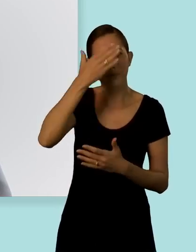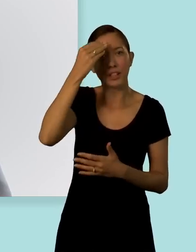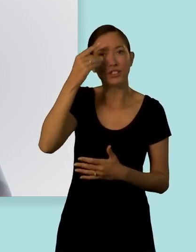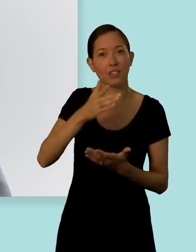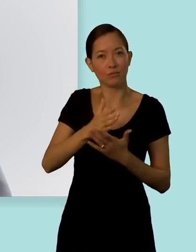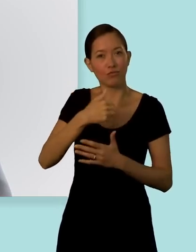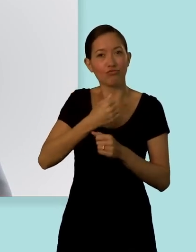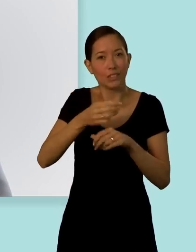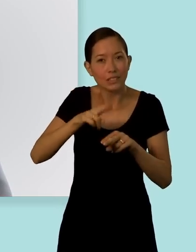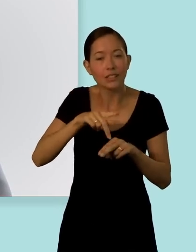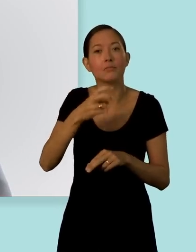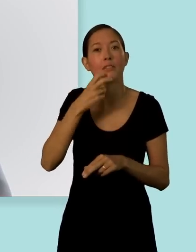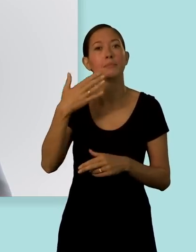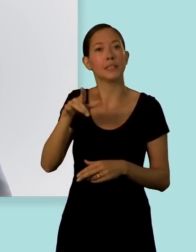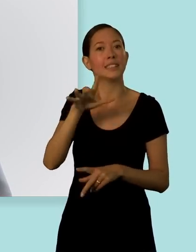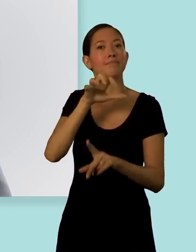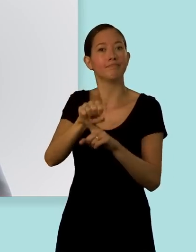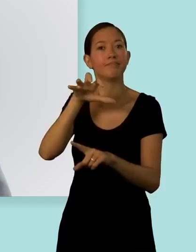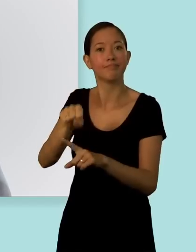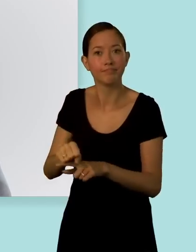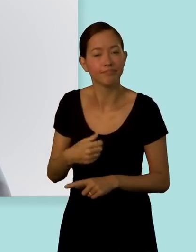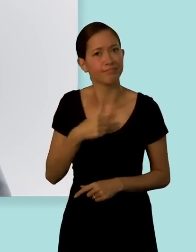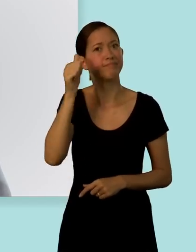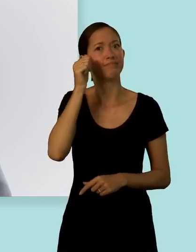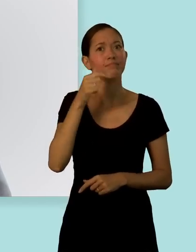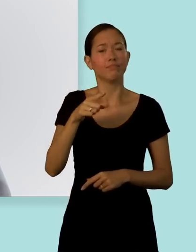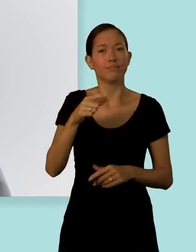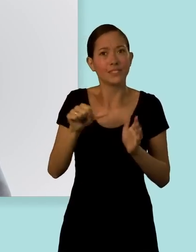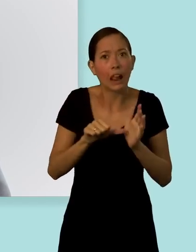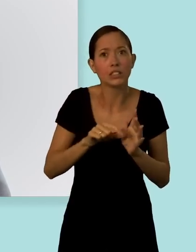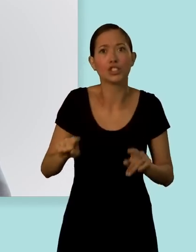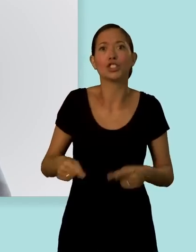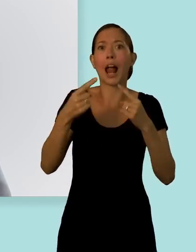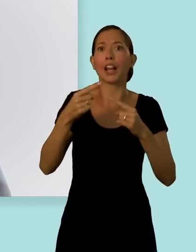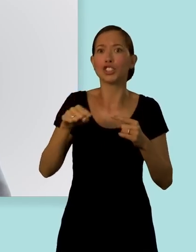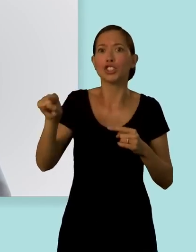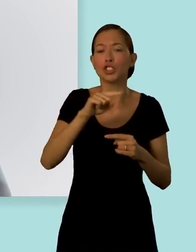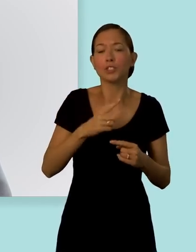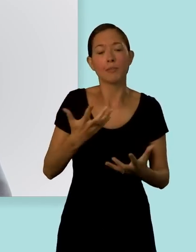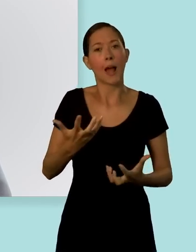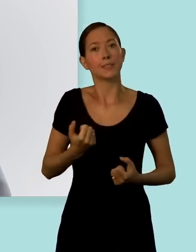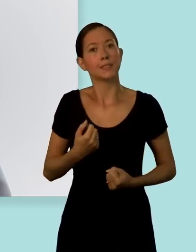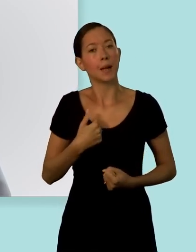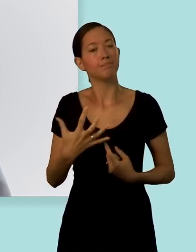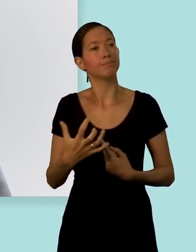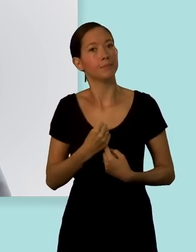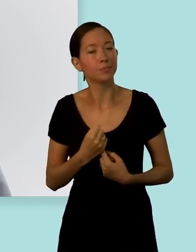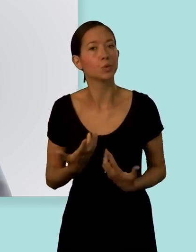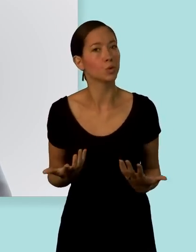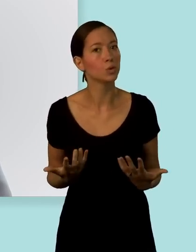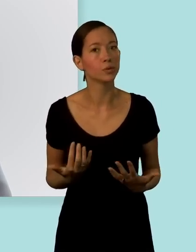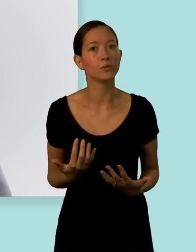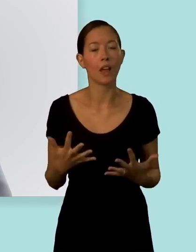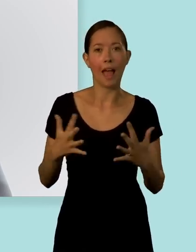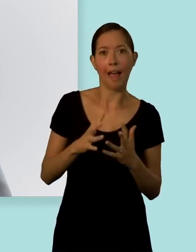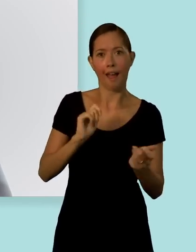being diagnosed. I understand some of the difficulties and challenges people face in coming to terms with the diagnosis and figuring out how to make adjustments